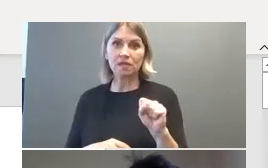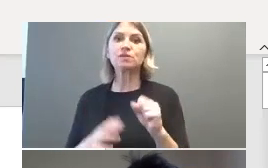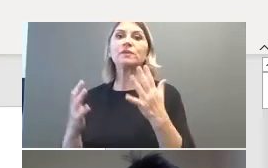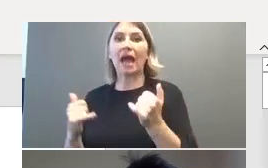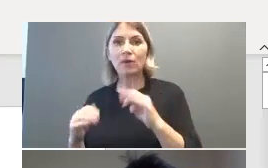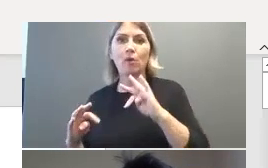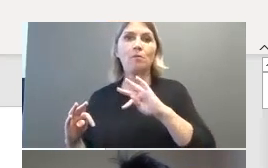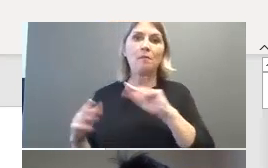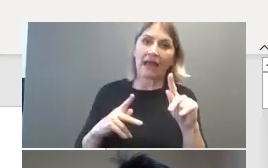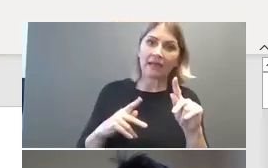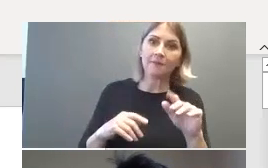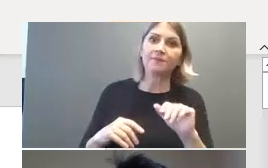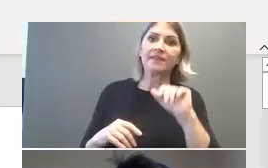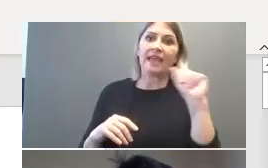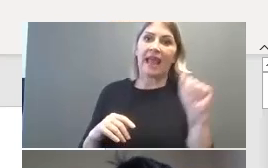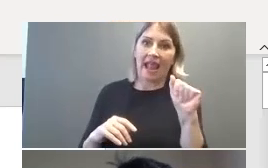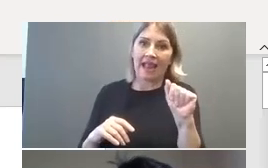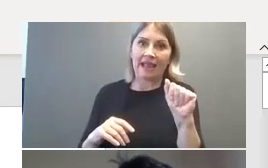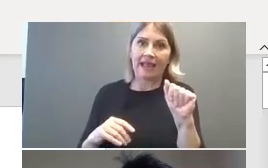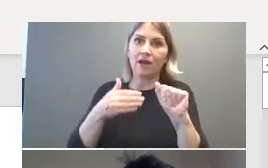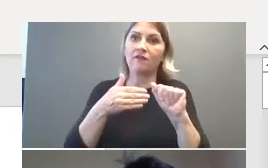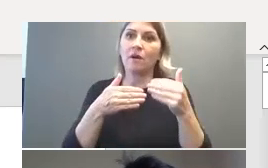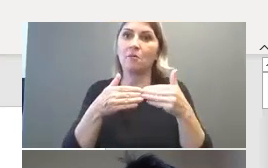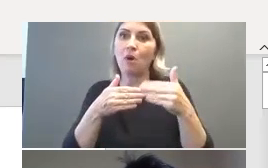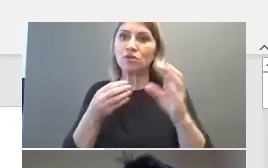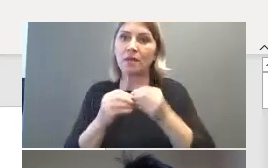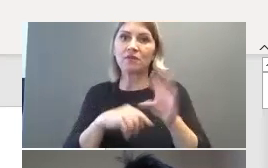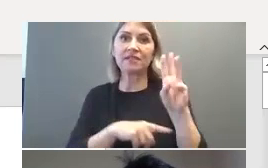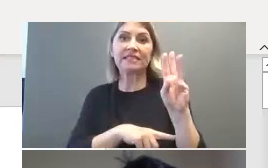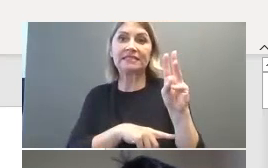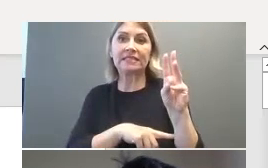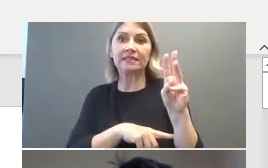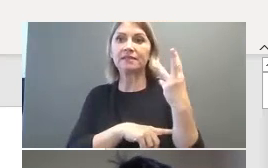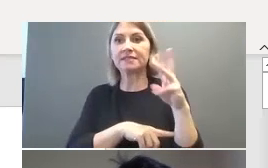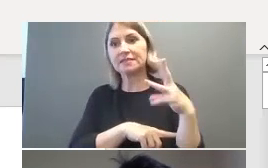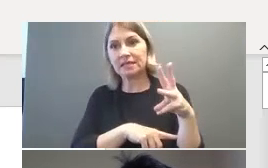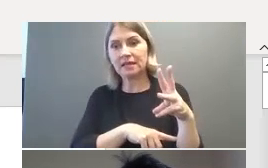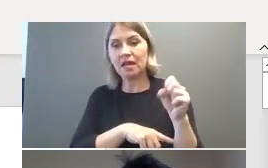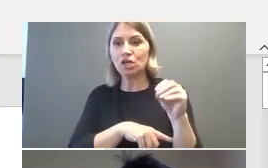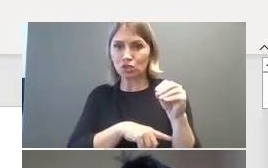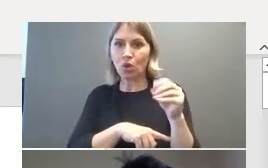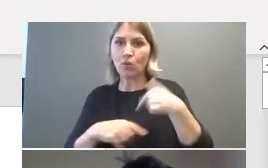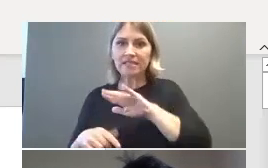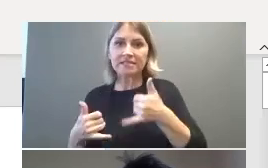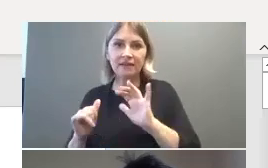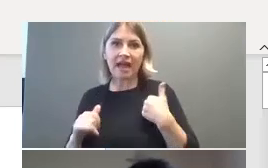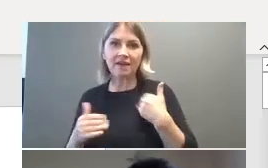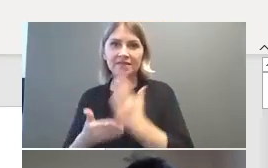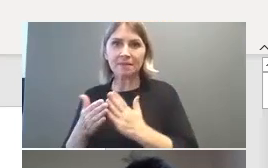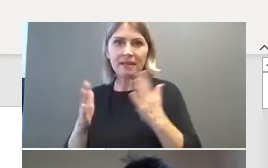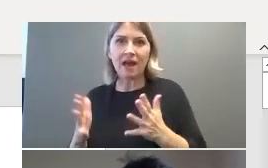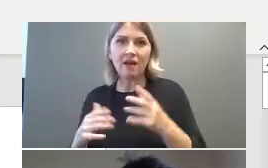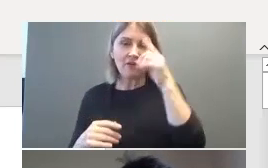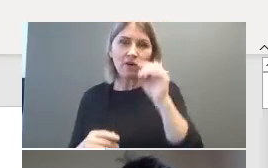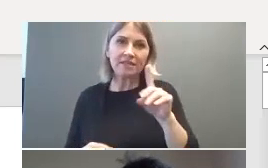back to A, and A now gets a post visit number of 16. Now we still have some vertices left. Remember that for a DFS, the